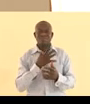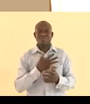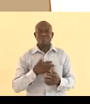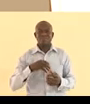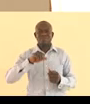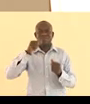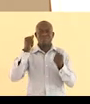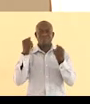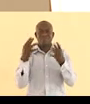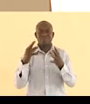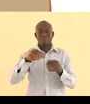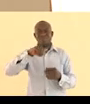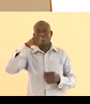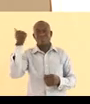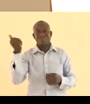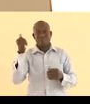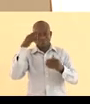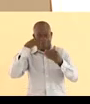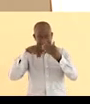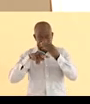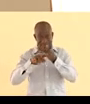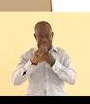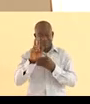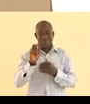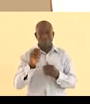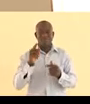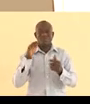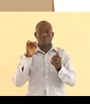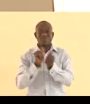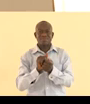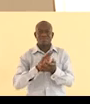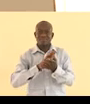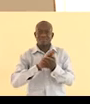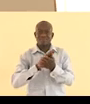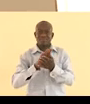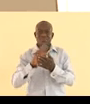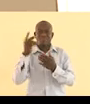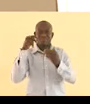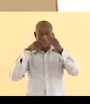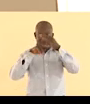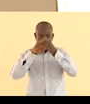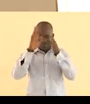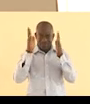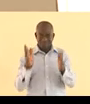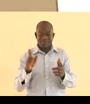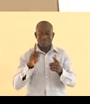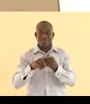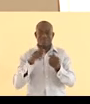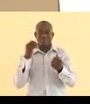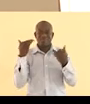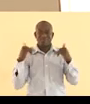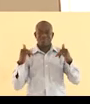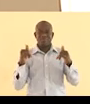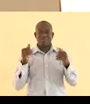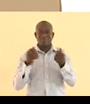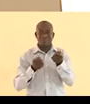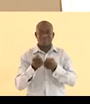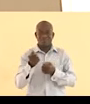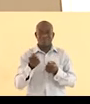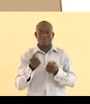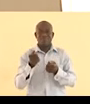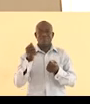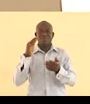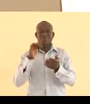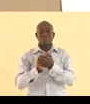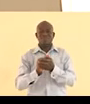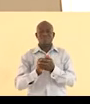who had to face a lot of things. But that does not excuse the prophet from playing his role. As God warned